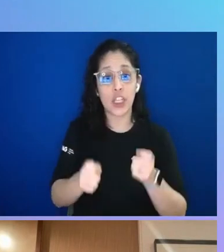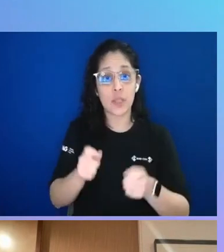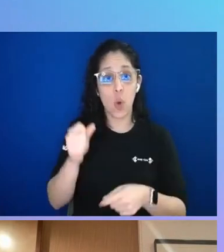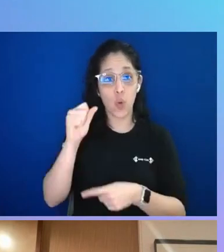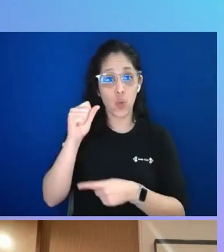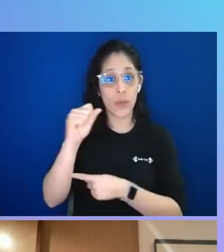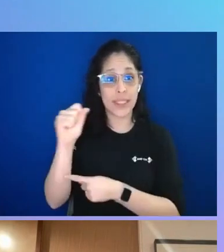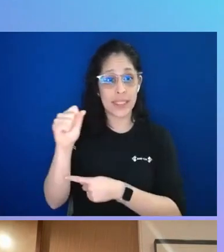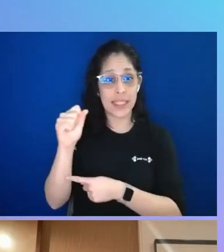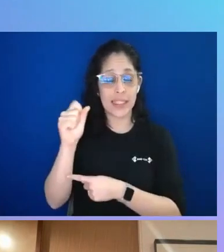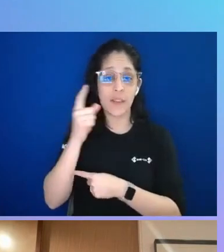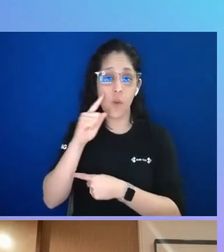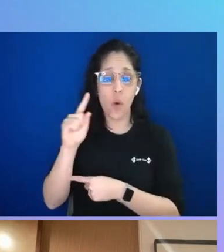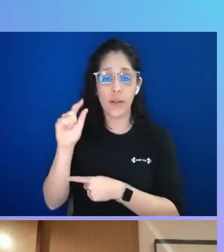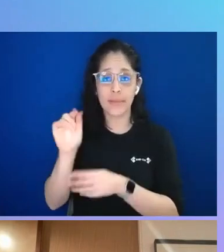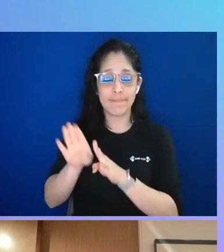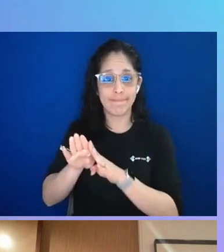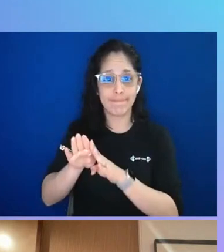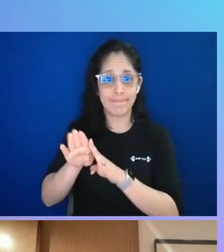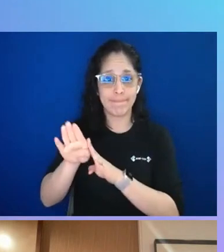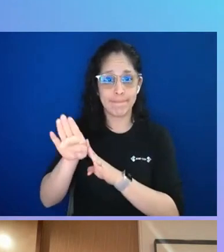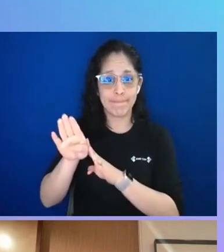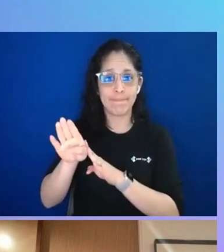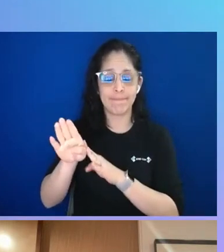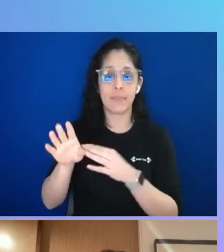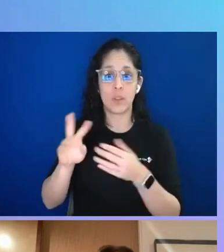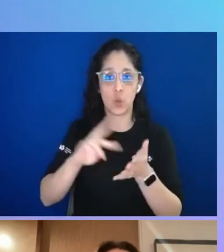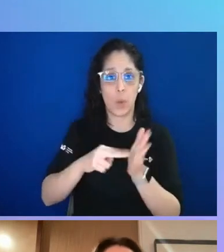be adapted for different fitness abilities.